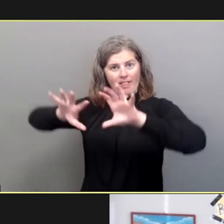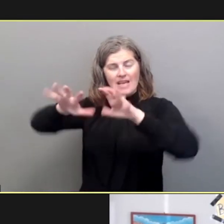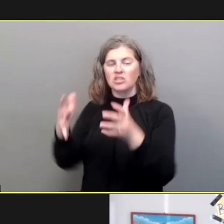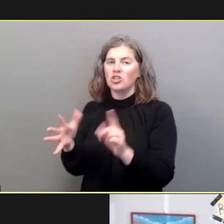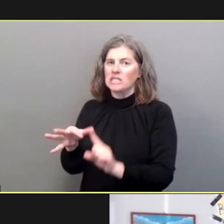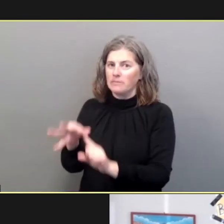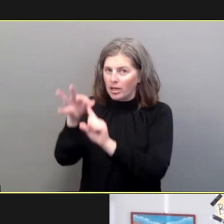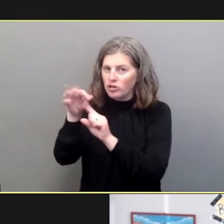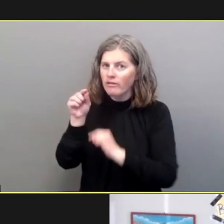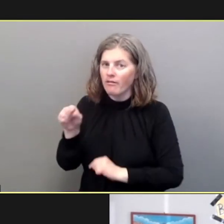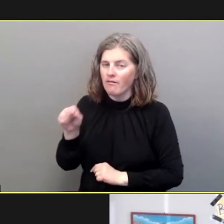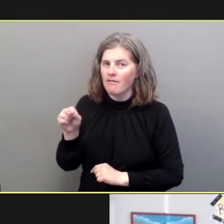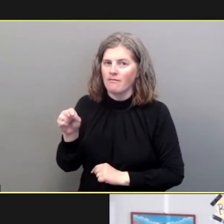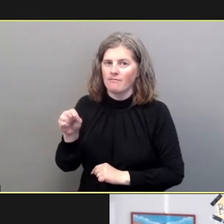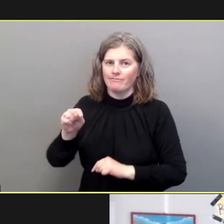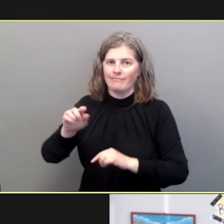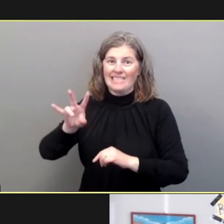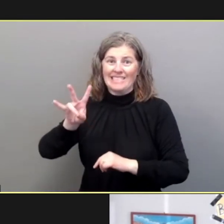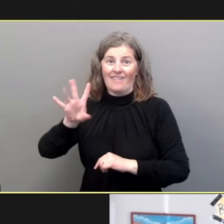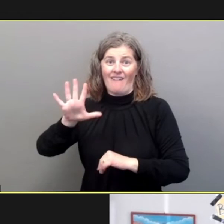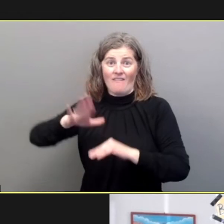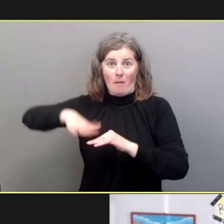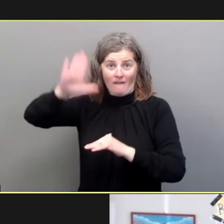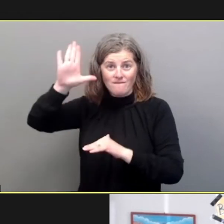especially 75 and older,